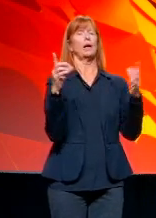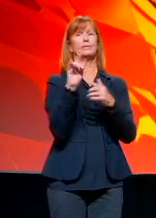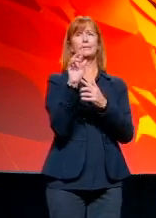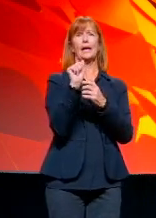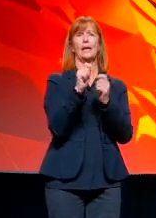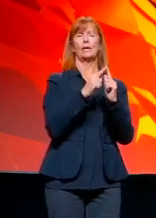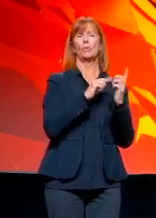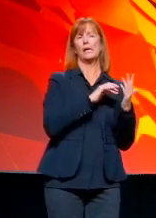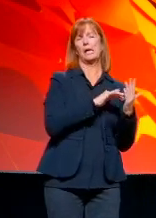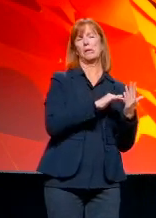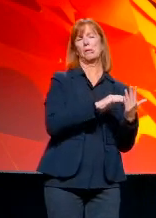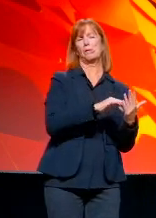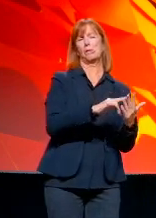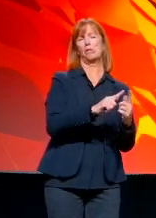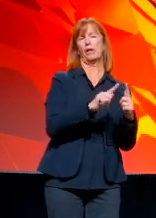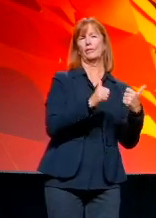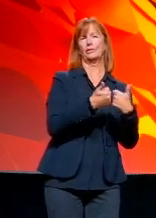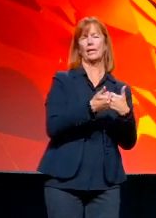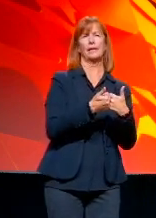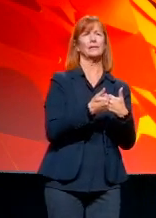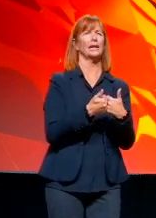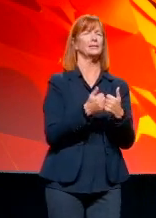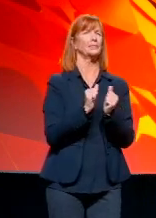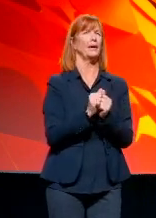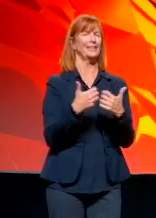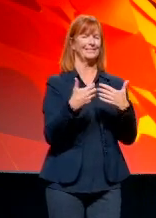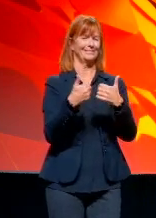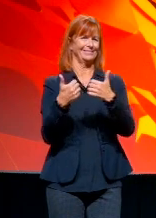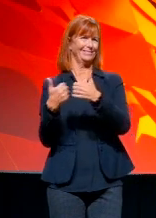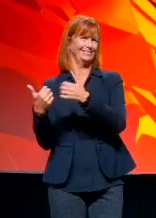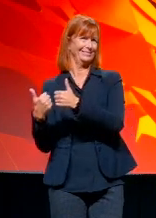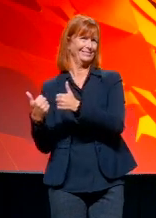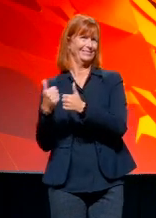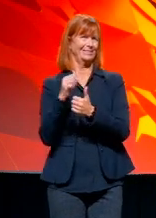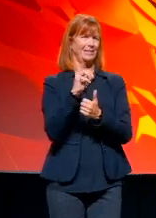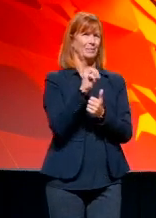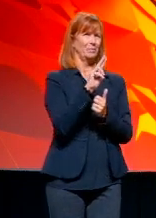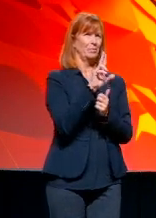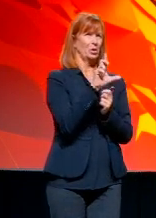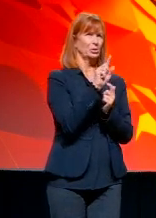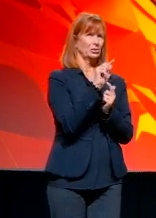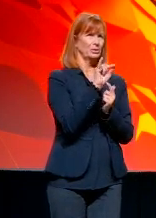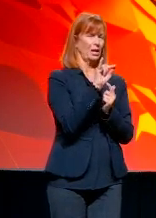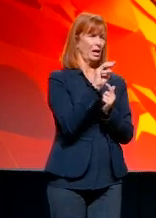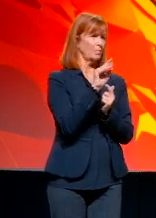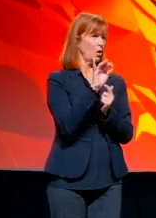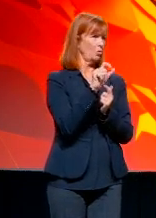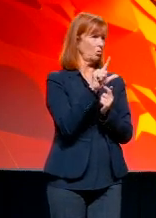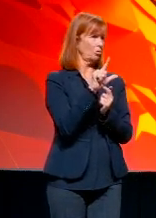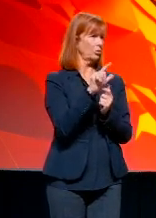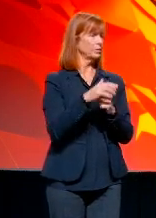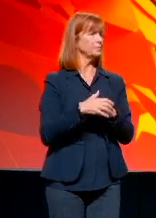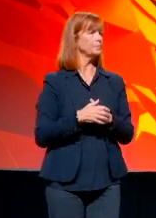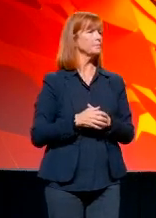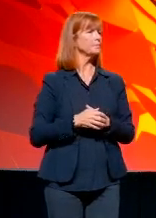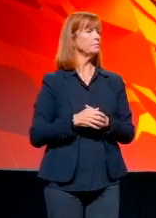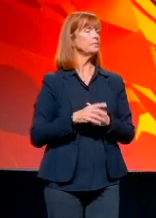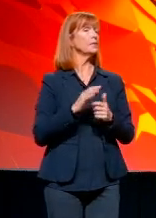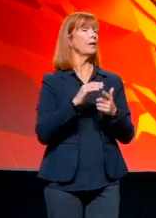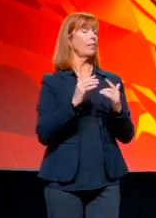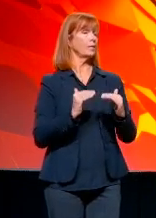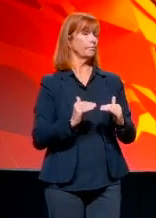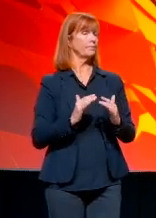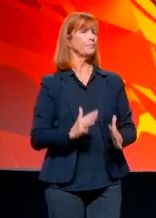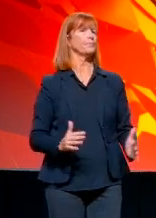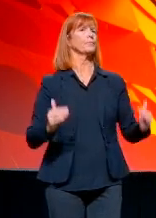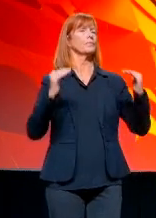the challenge here, they are quite multimodal, and a lot of them are very unstructured. But in recent years, especially I